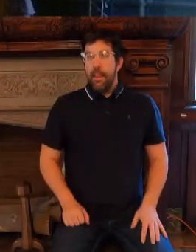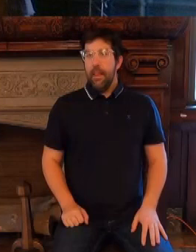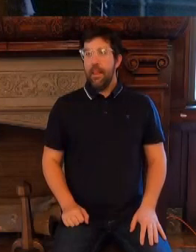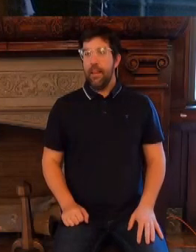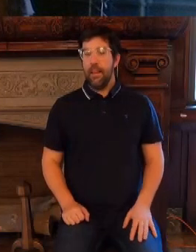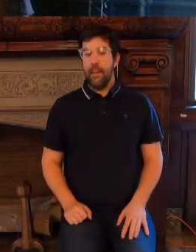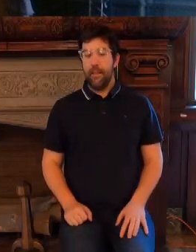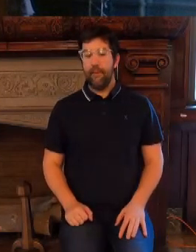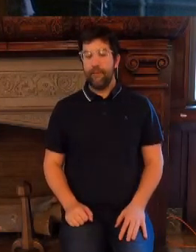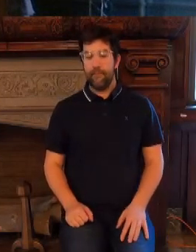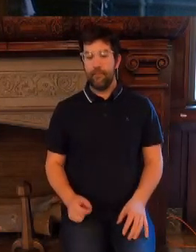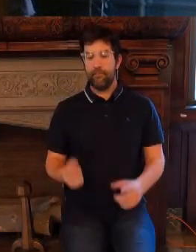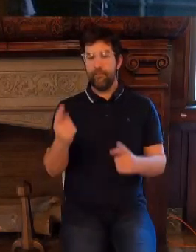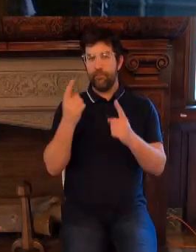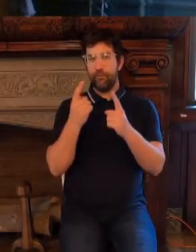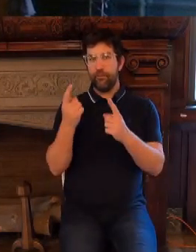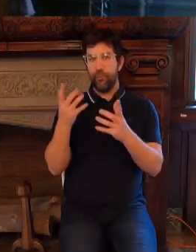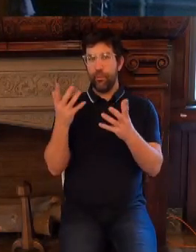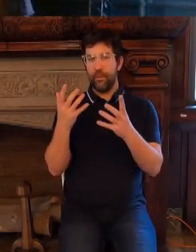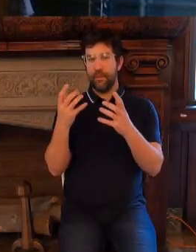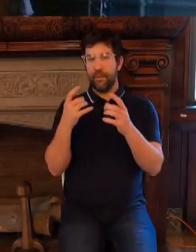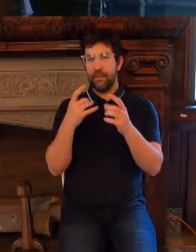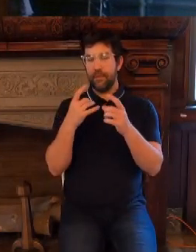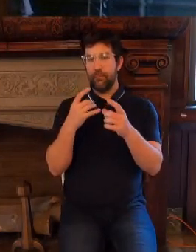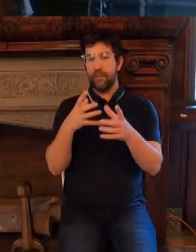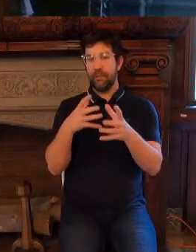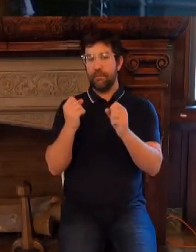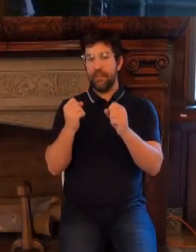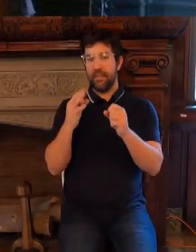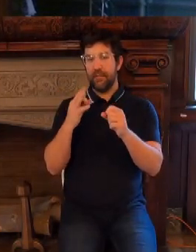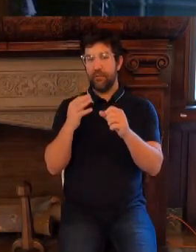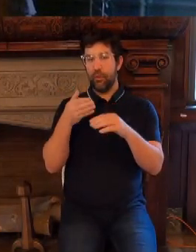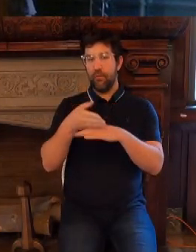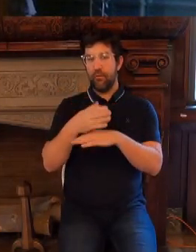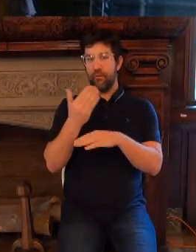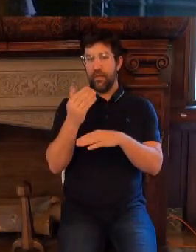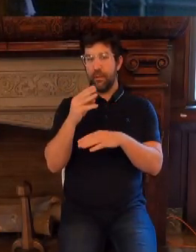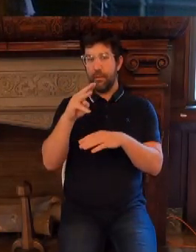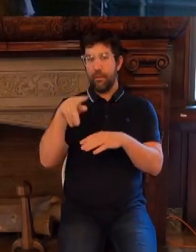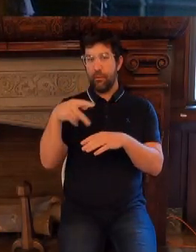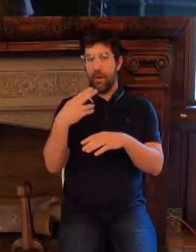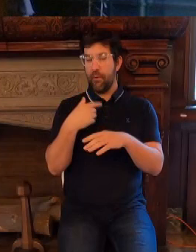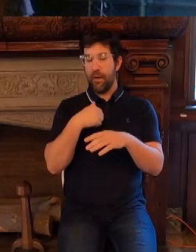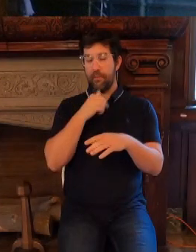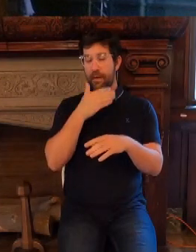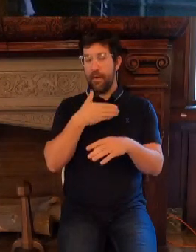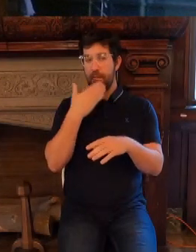I wondered what speed you're going to synchronize. If it's over 15 miles an hour, I'm not happy about that.